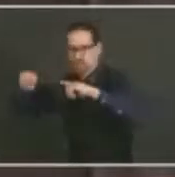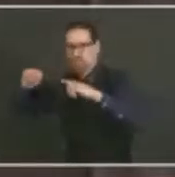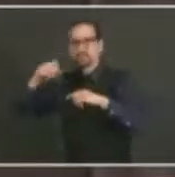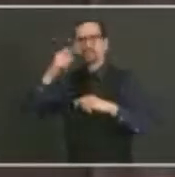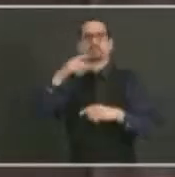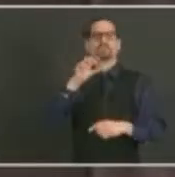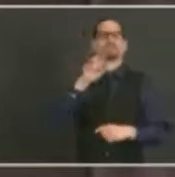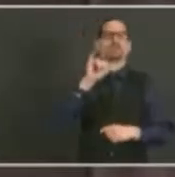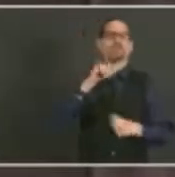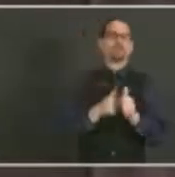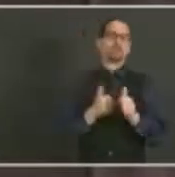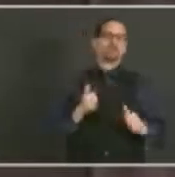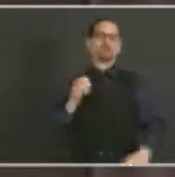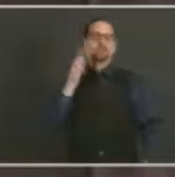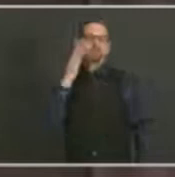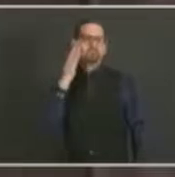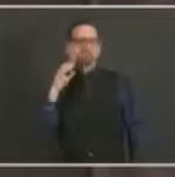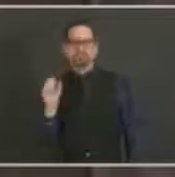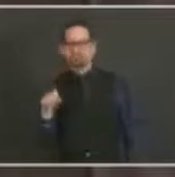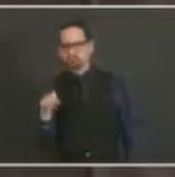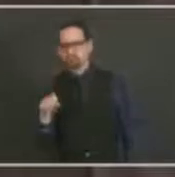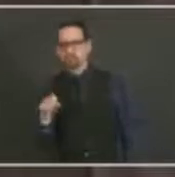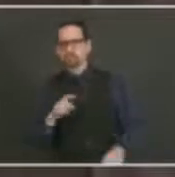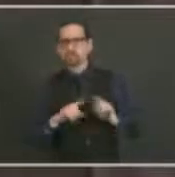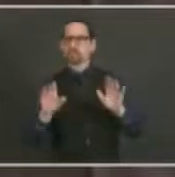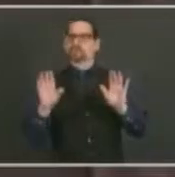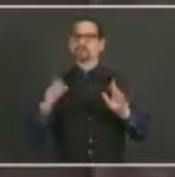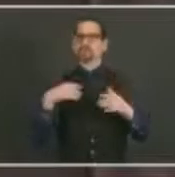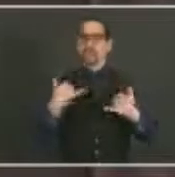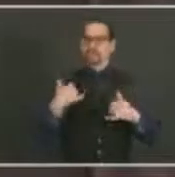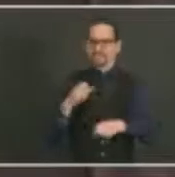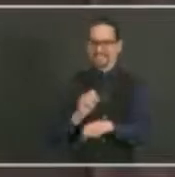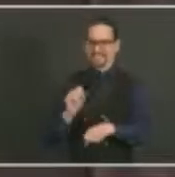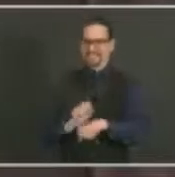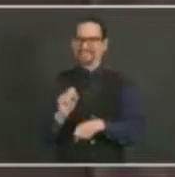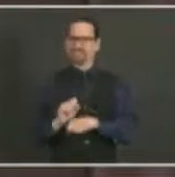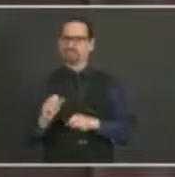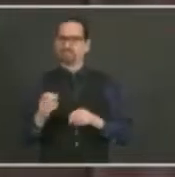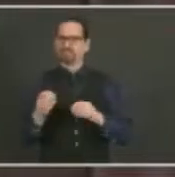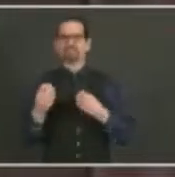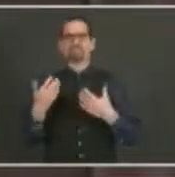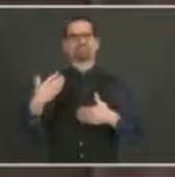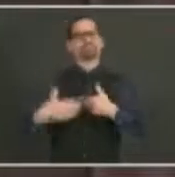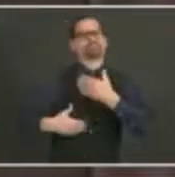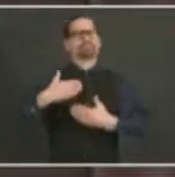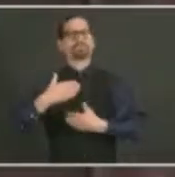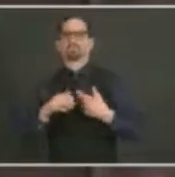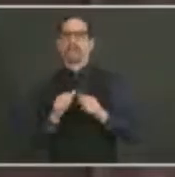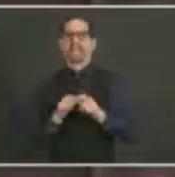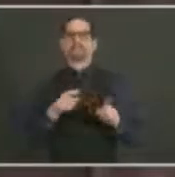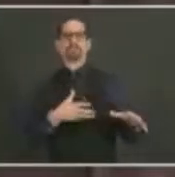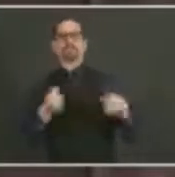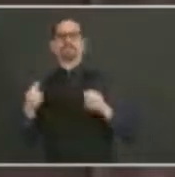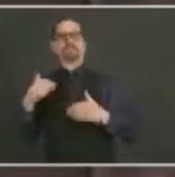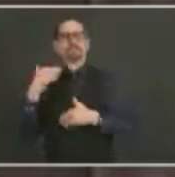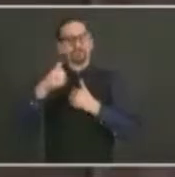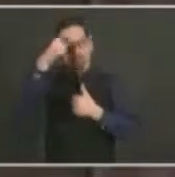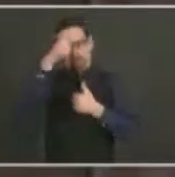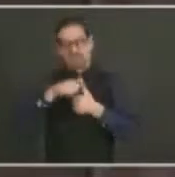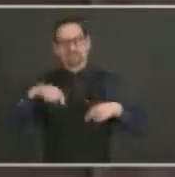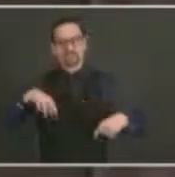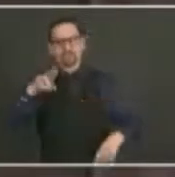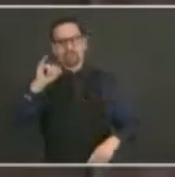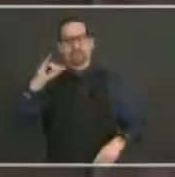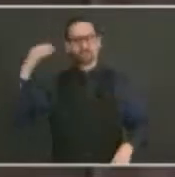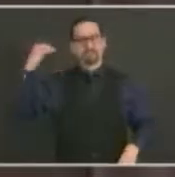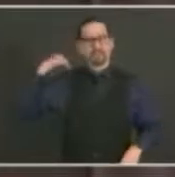now is going to accelerate that. And just like the testing, when the testing was lagging and the state